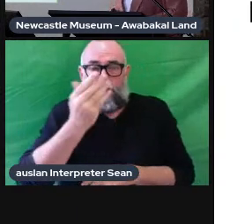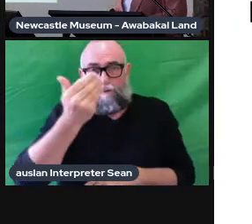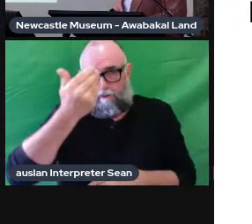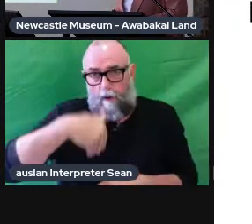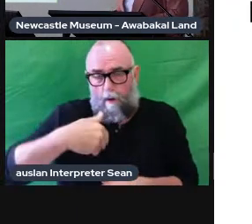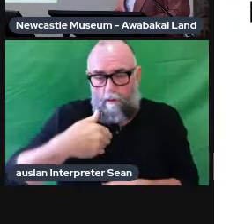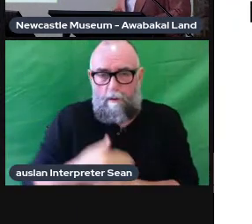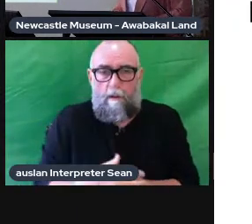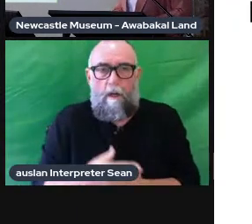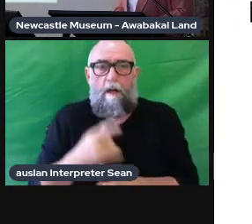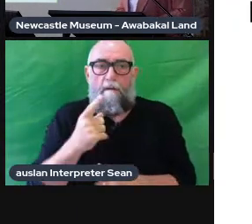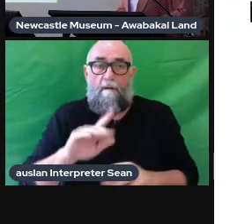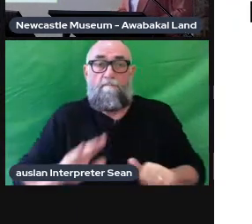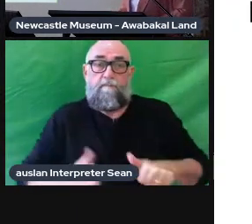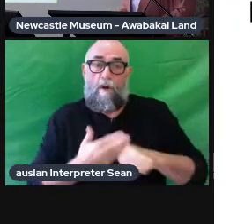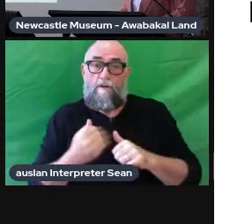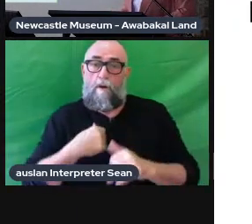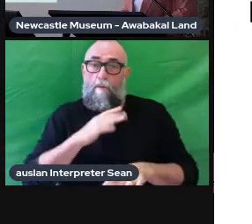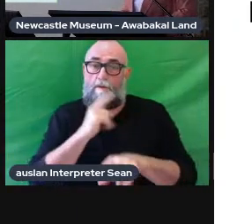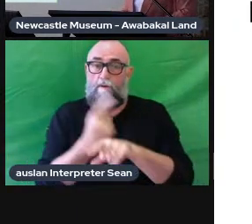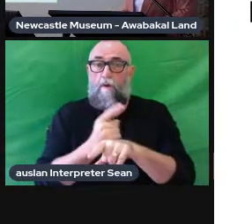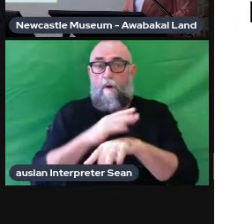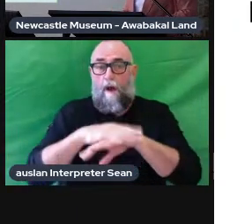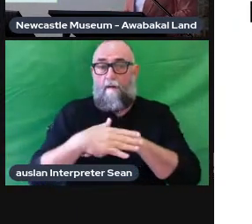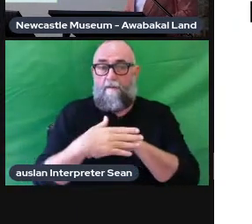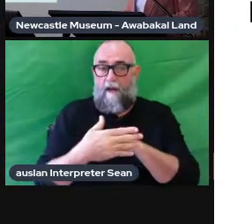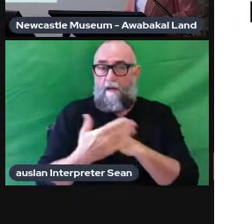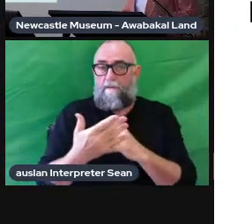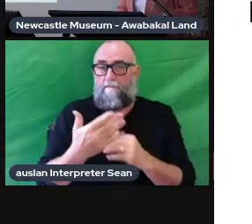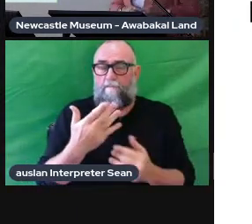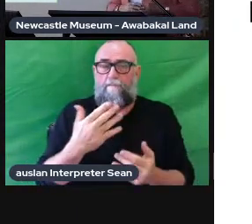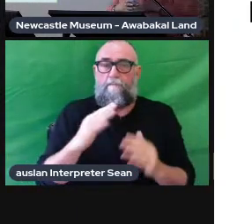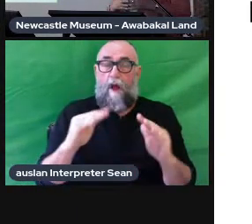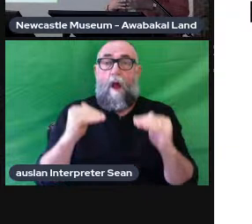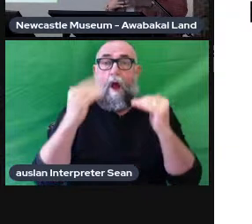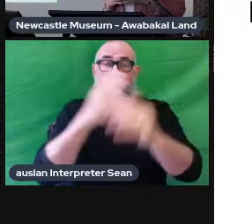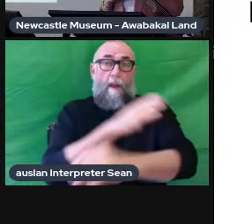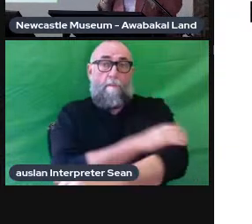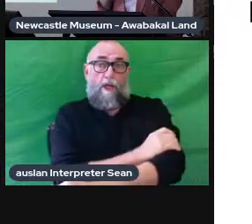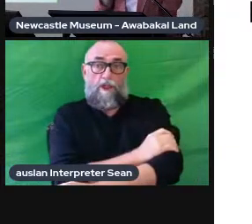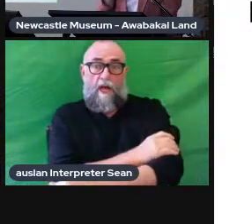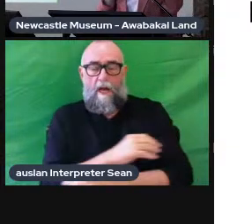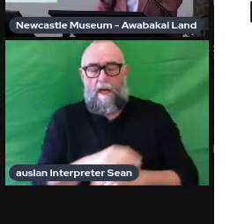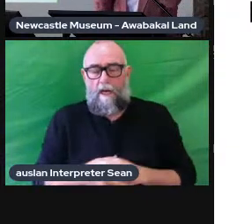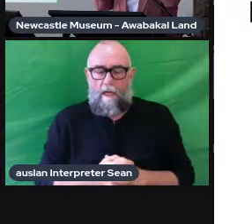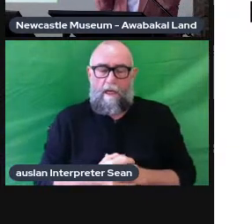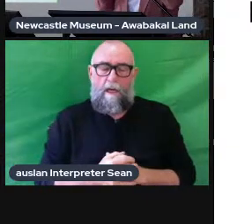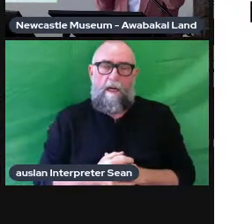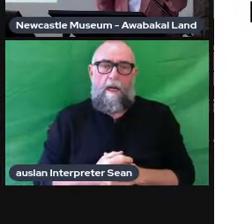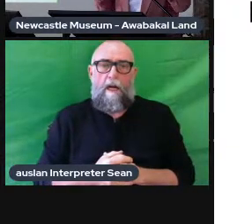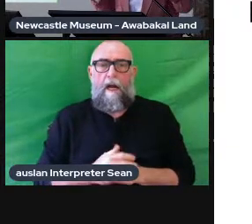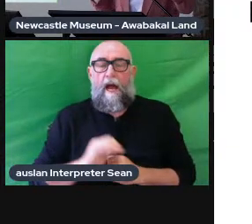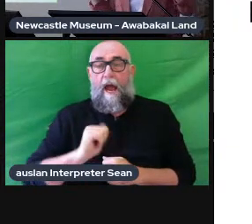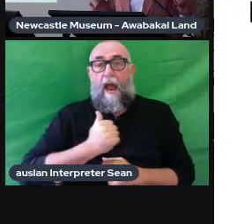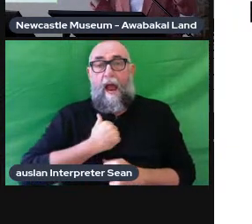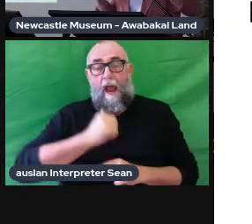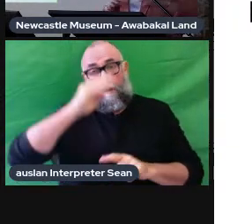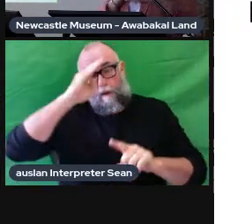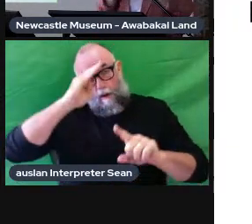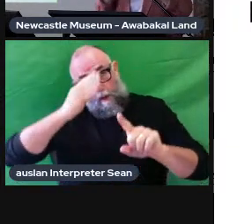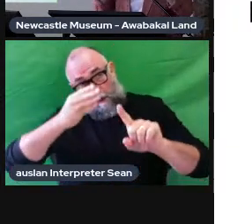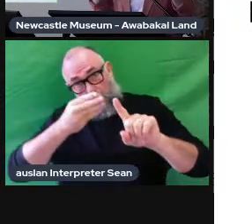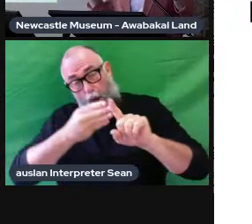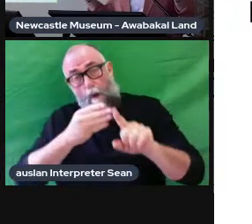blood pressure first. The goal of using medicines for high blood pressure is to really enable as much